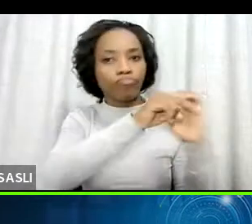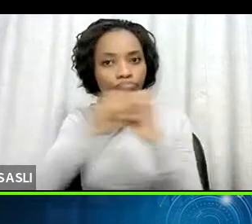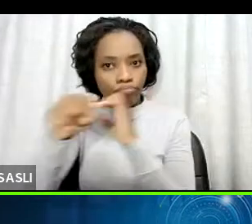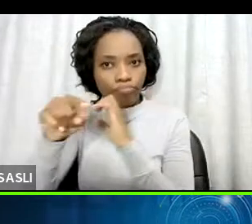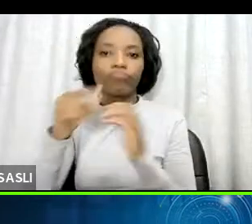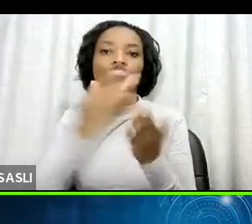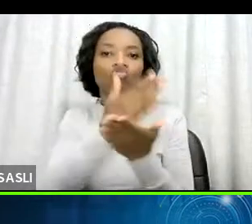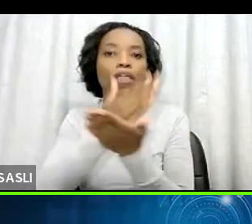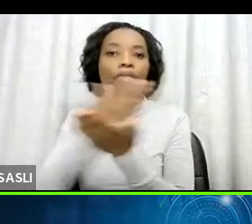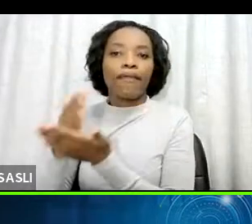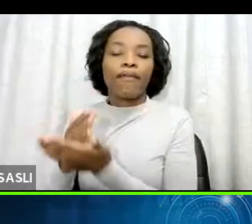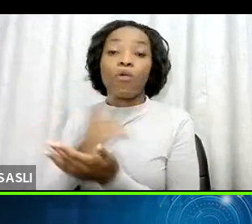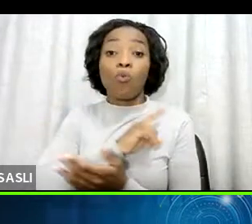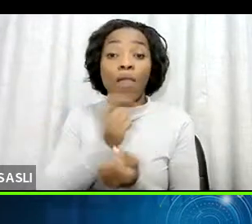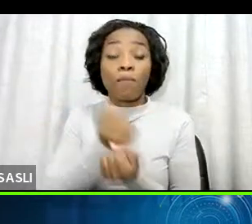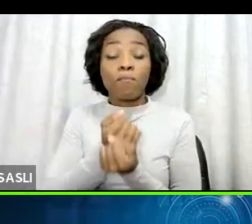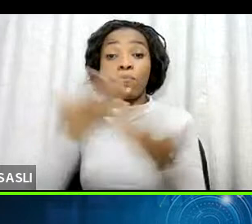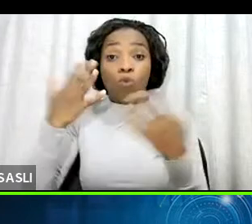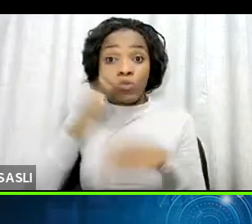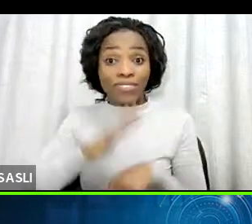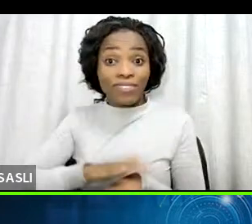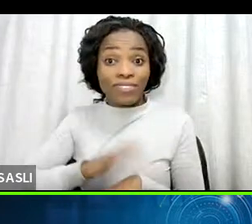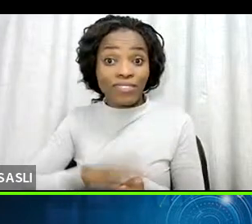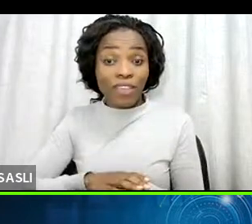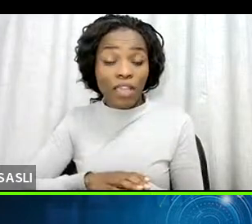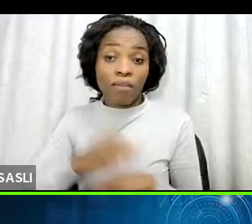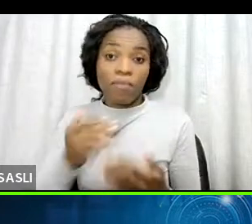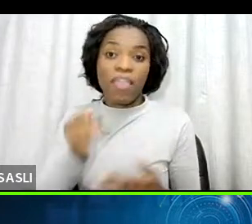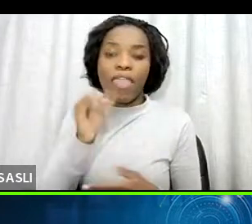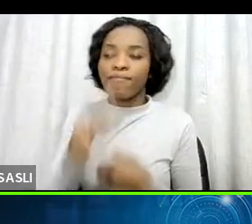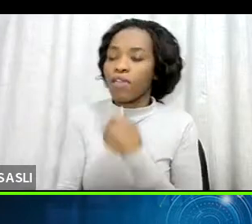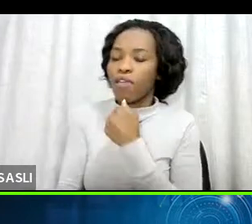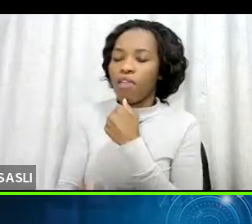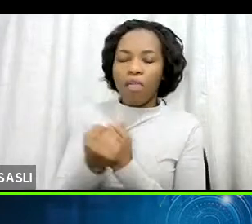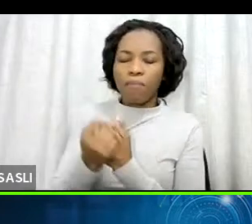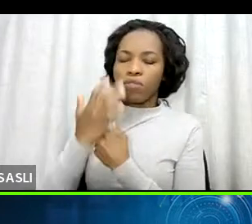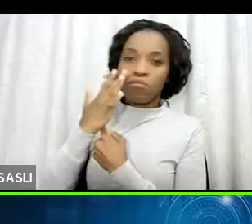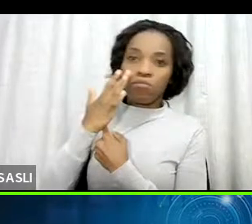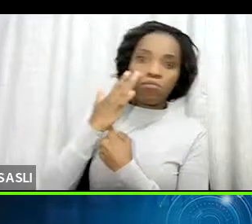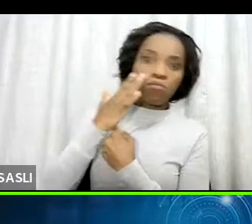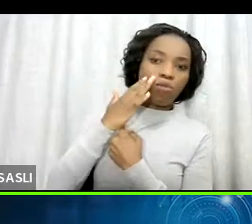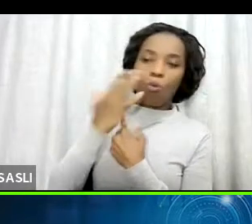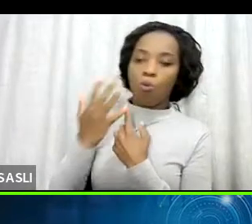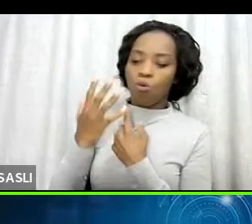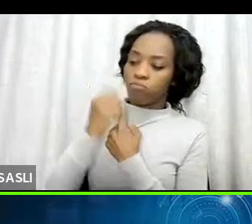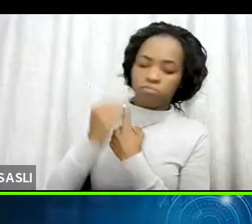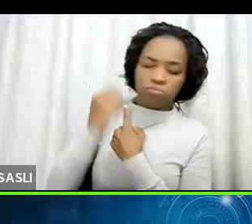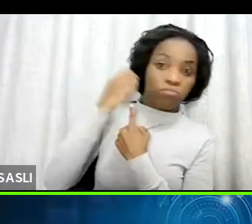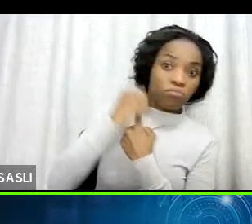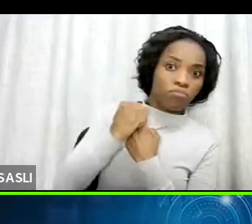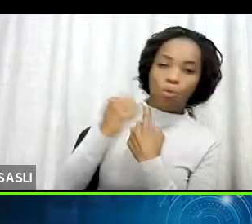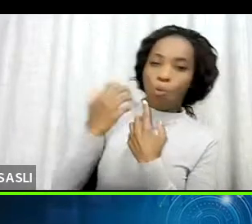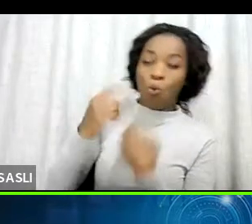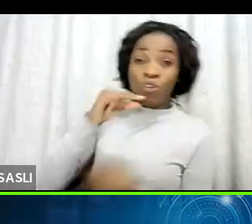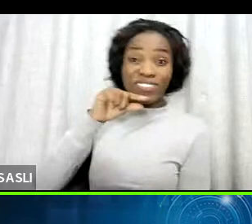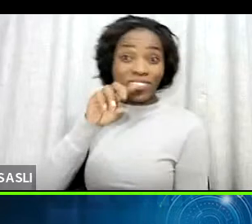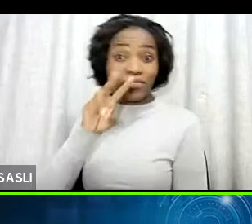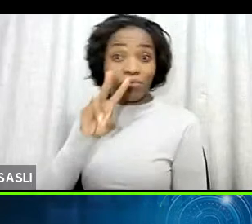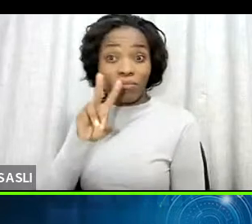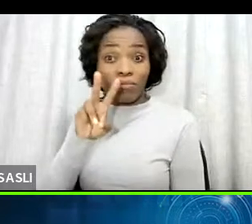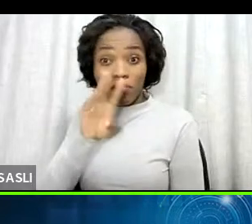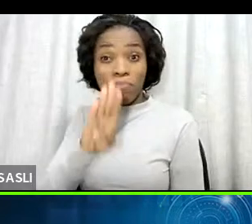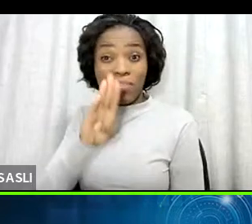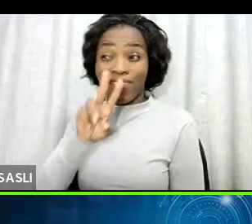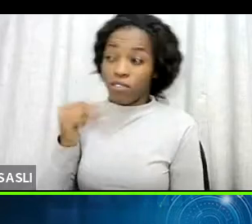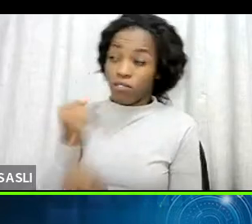most instances, when we fall victim to harassment and gender-based violence, there